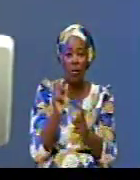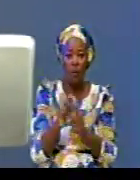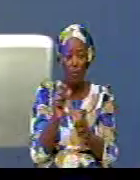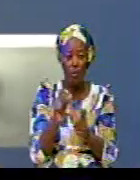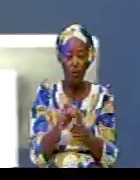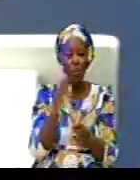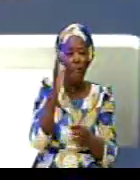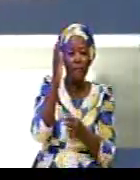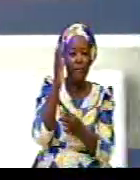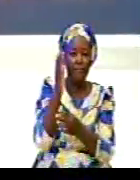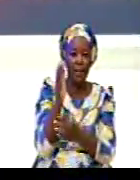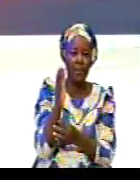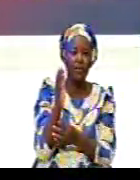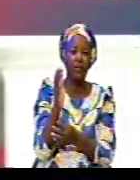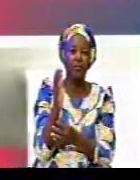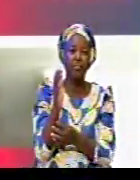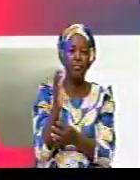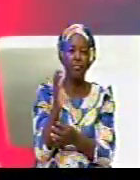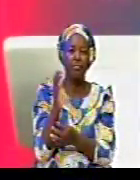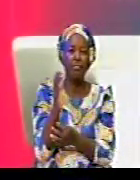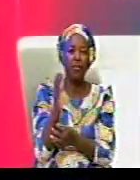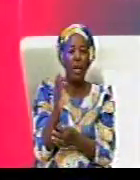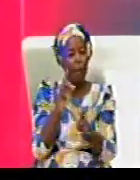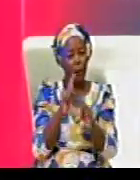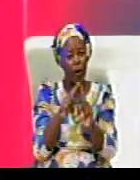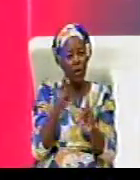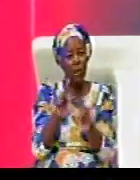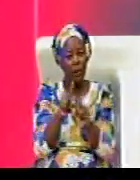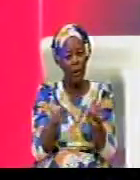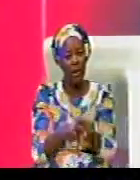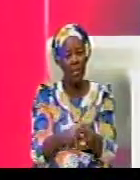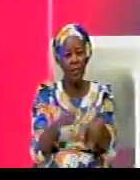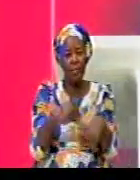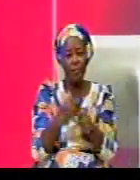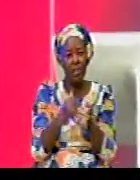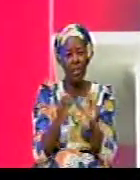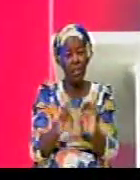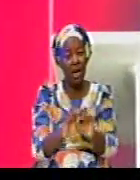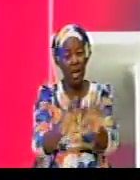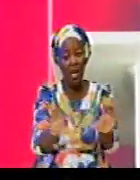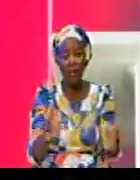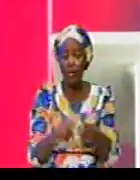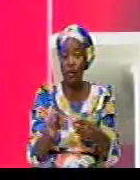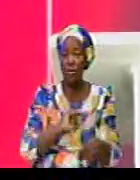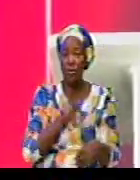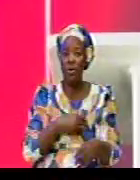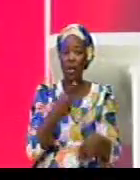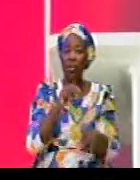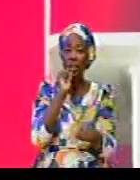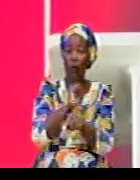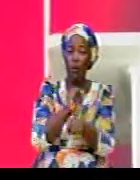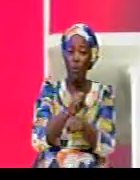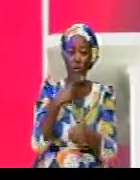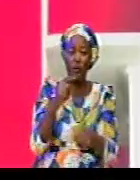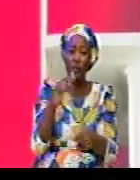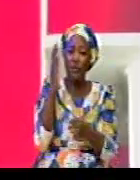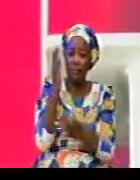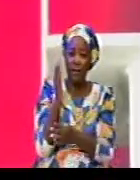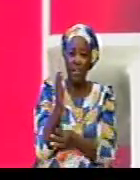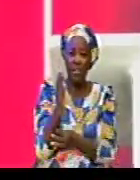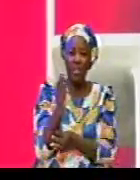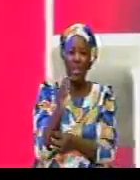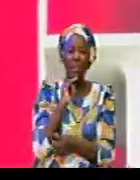not understand that word flesh. But the passage makes it